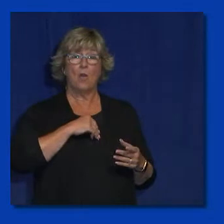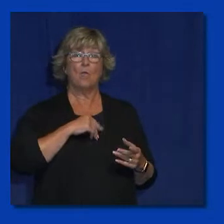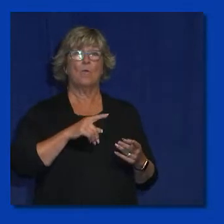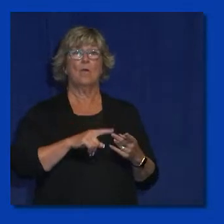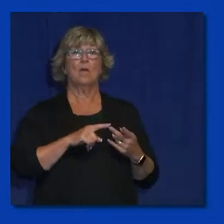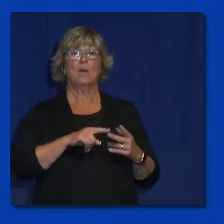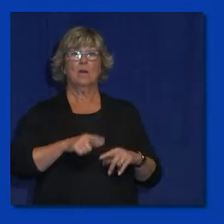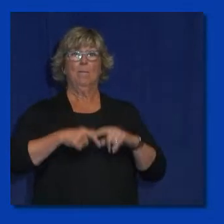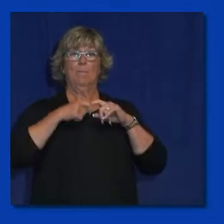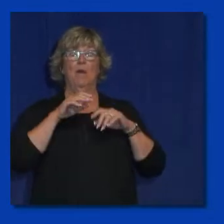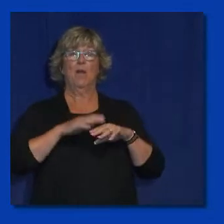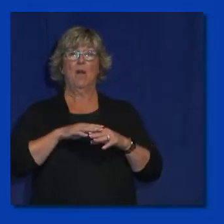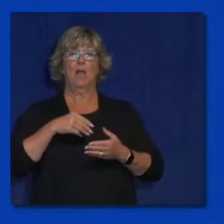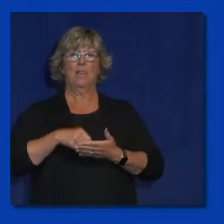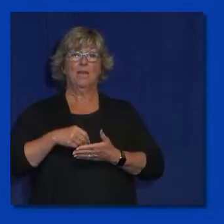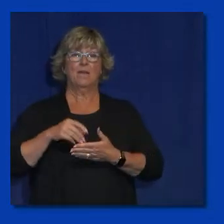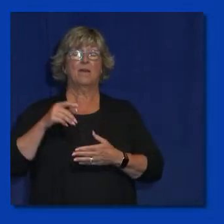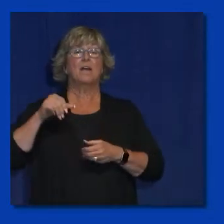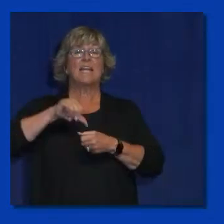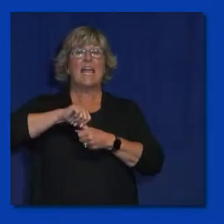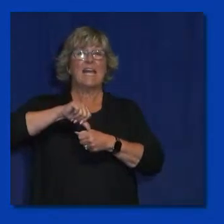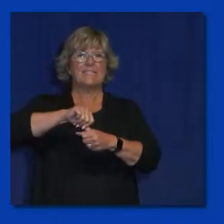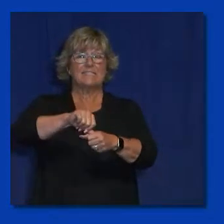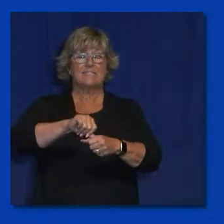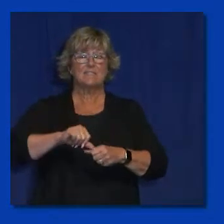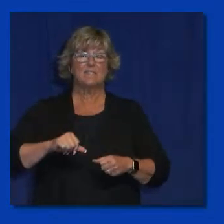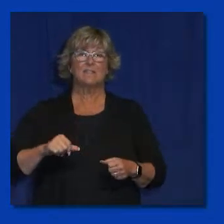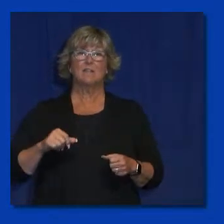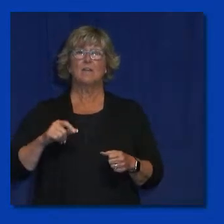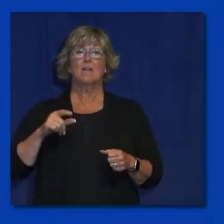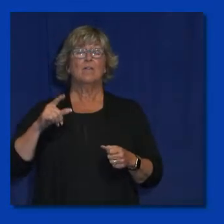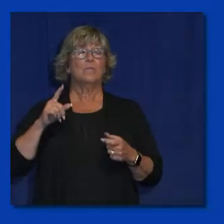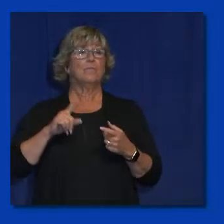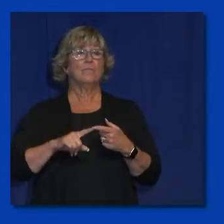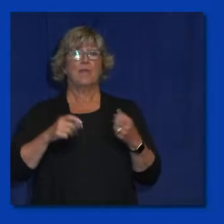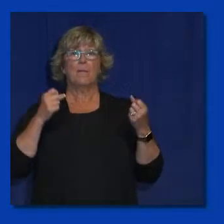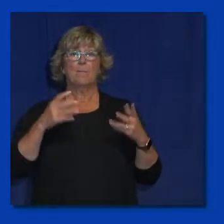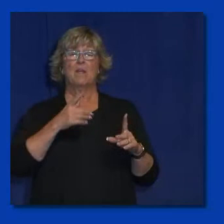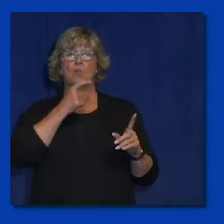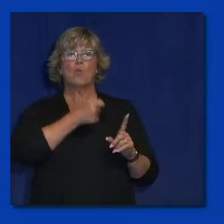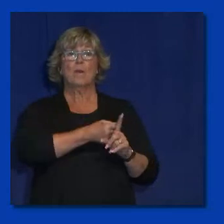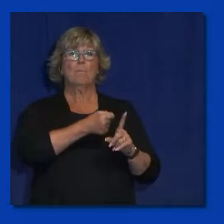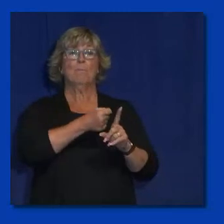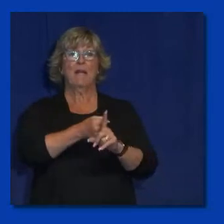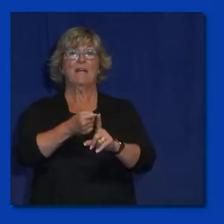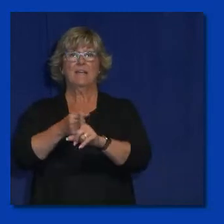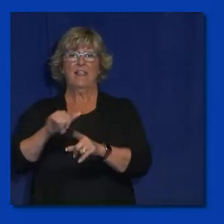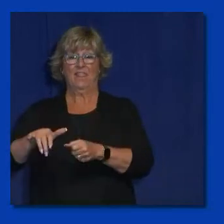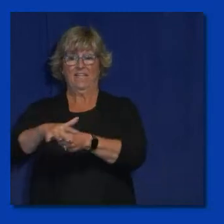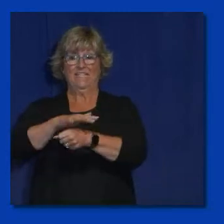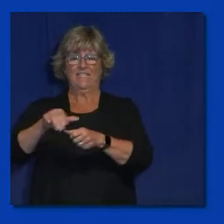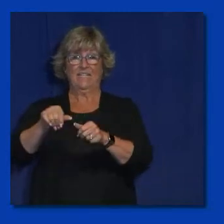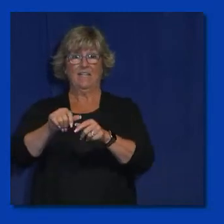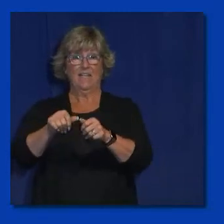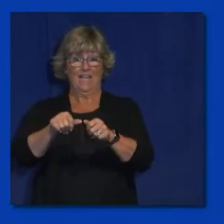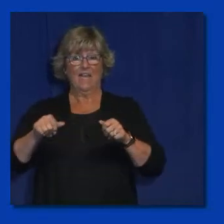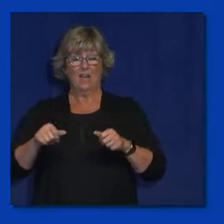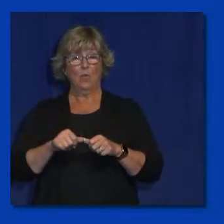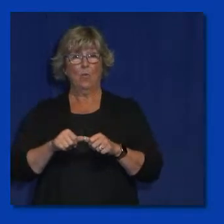pause, and supports that we've expanded to businesses, many that are impacted specific in this region